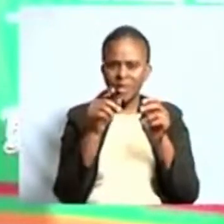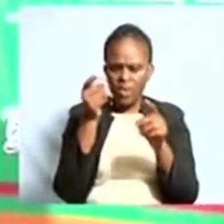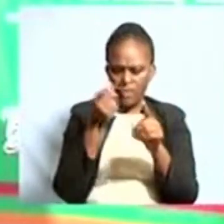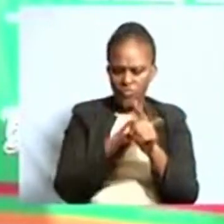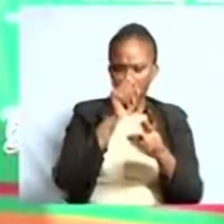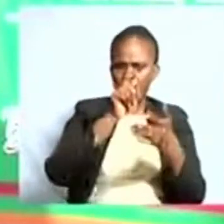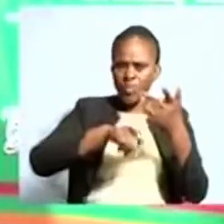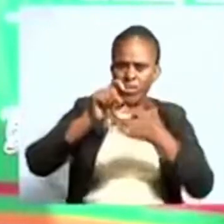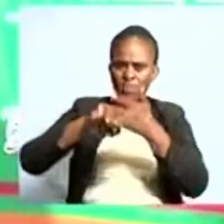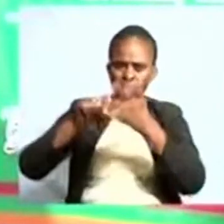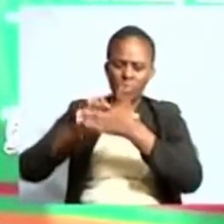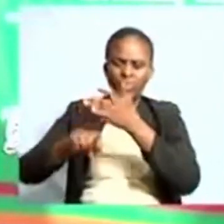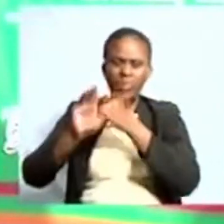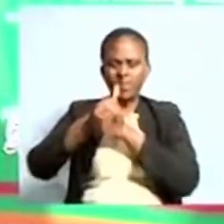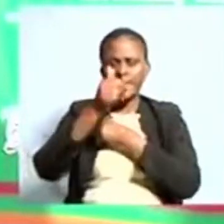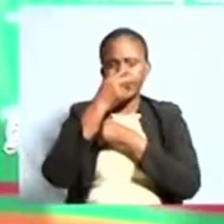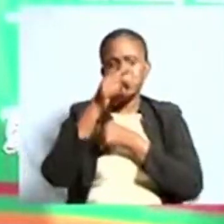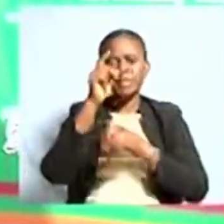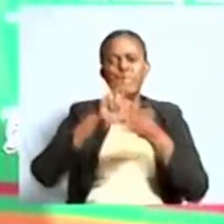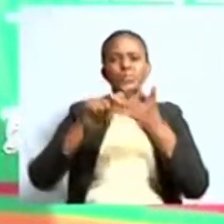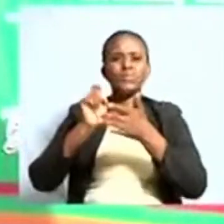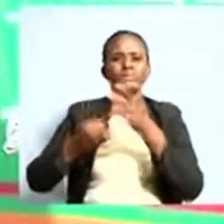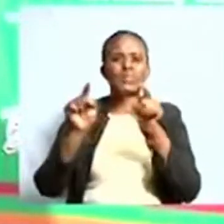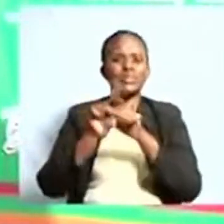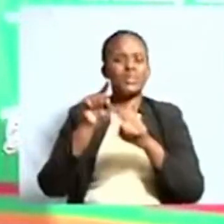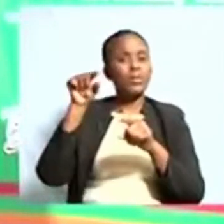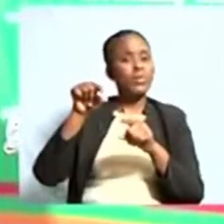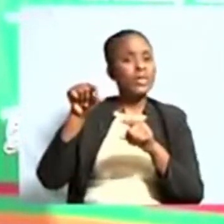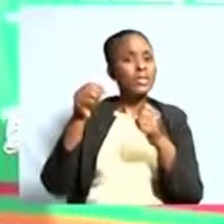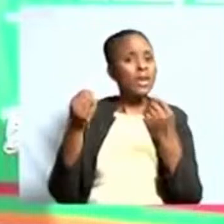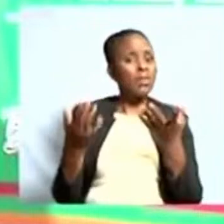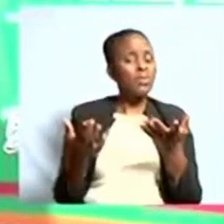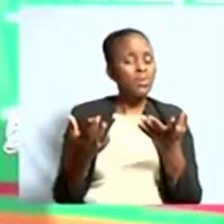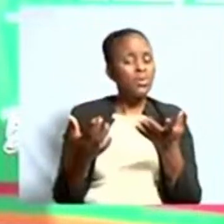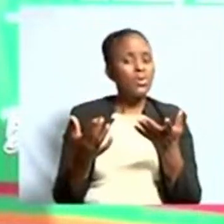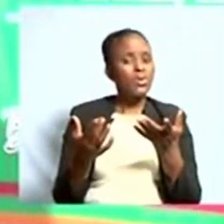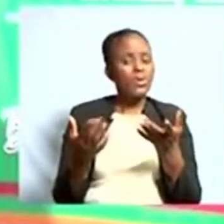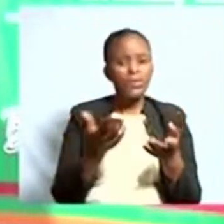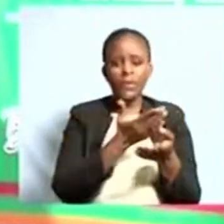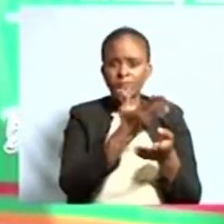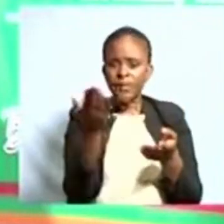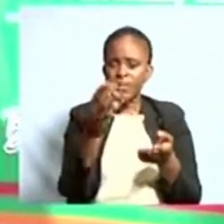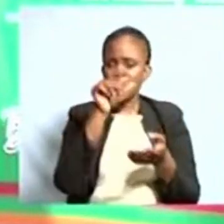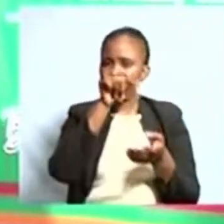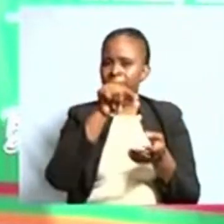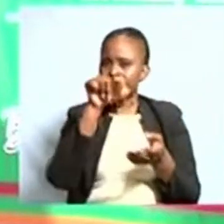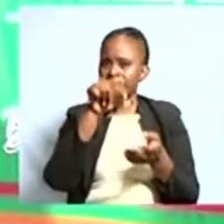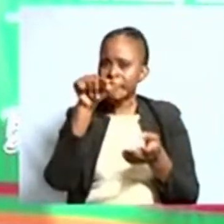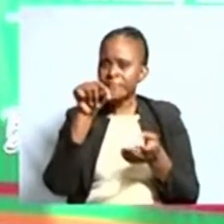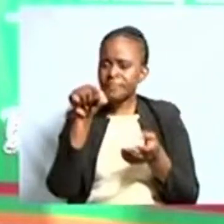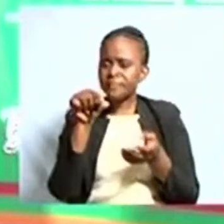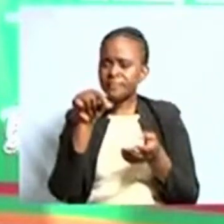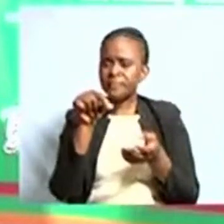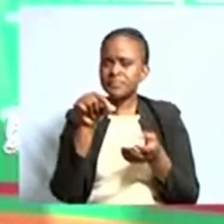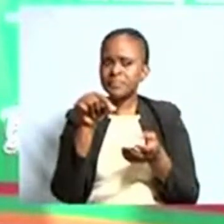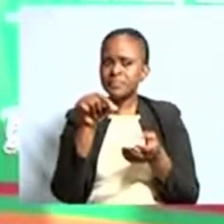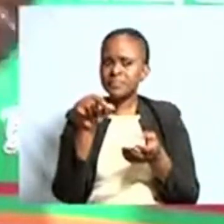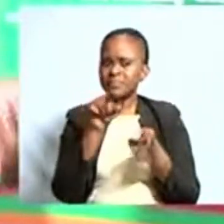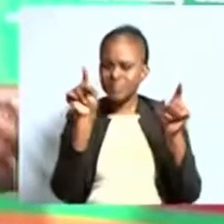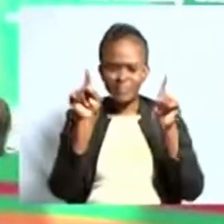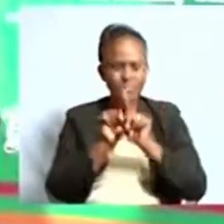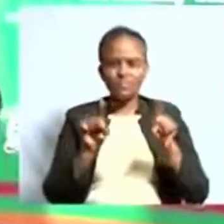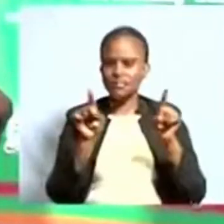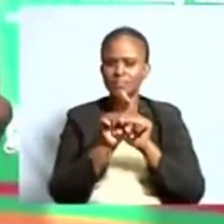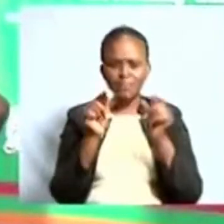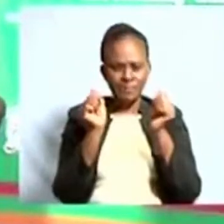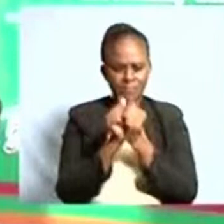price, you look at the price, you look at the quality. Is the quality of the same